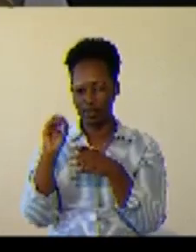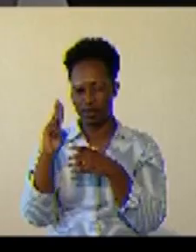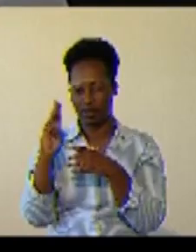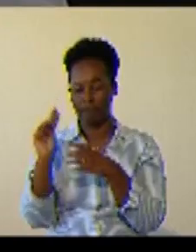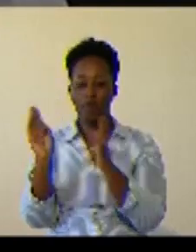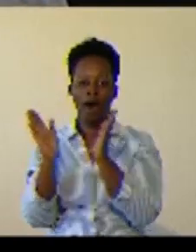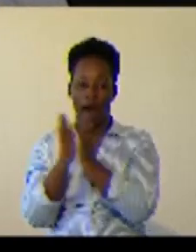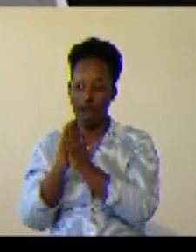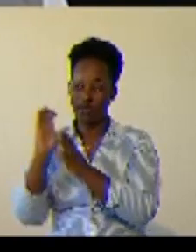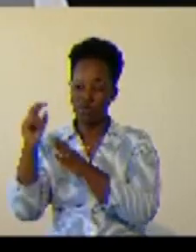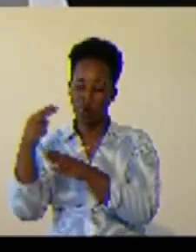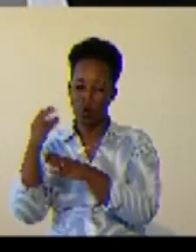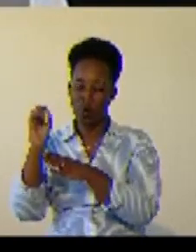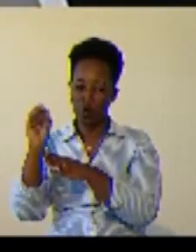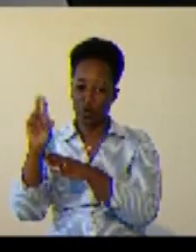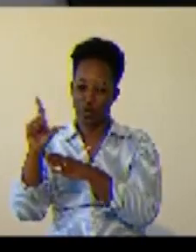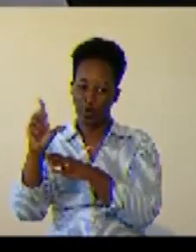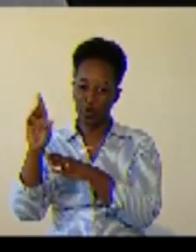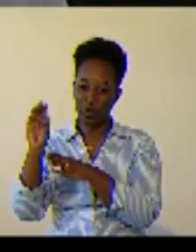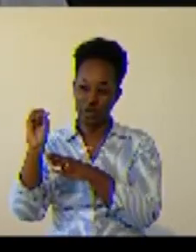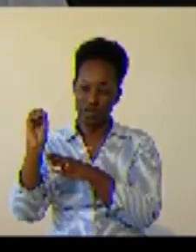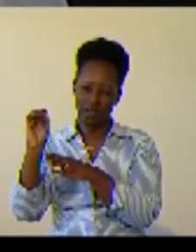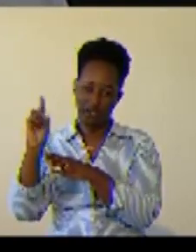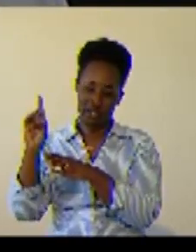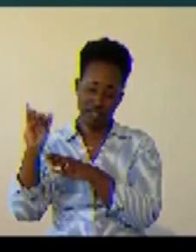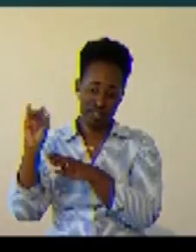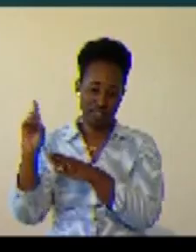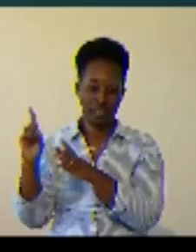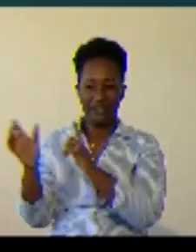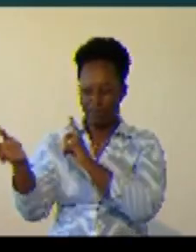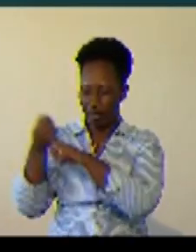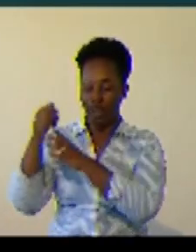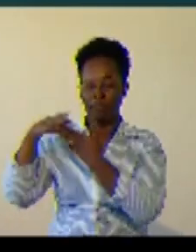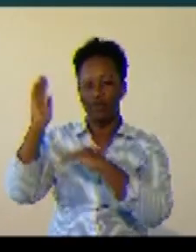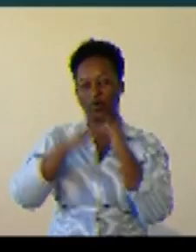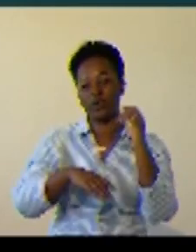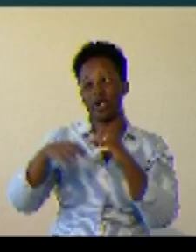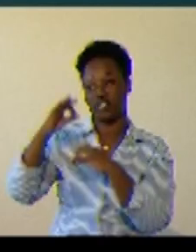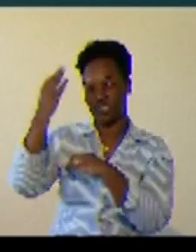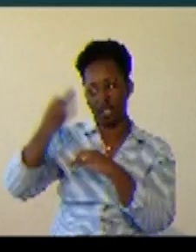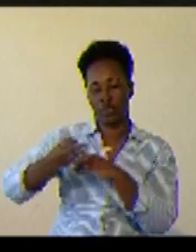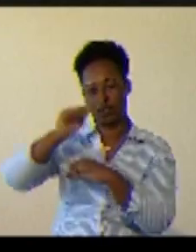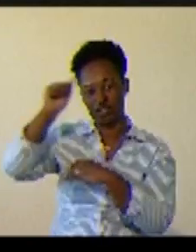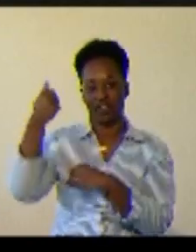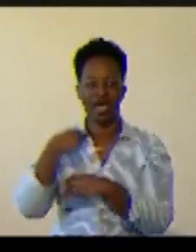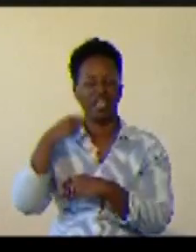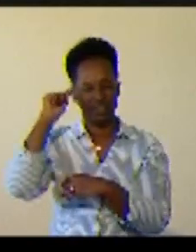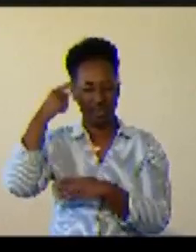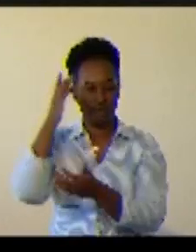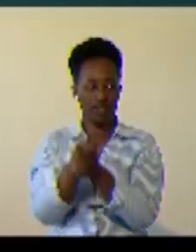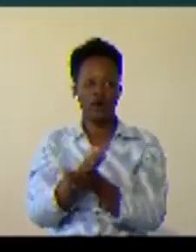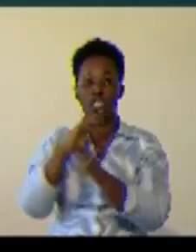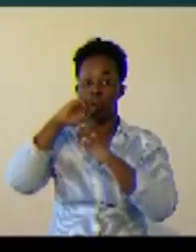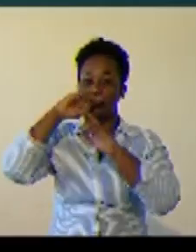readily than any of the 3 suggestions we have. I think that is clear. So the right